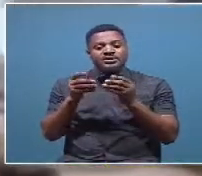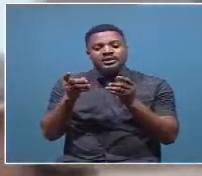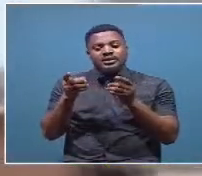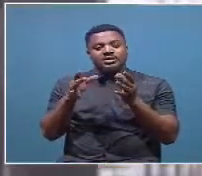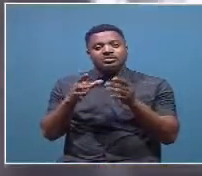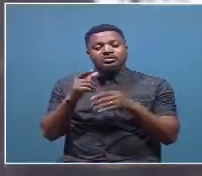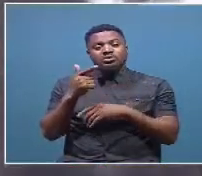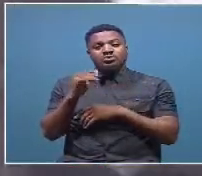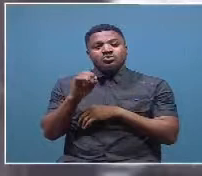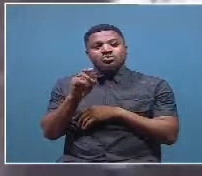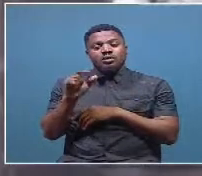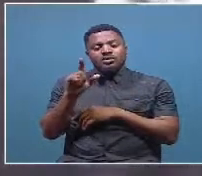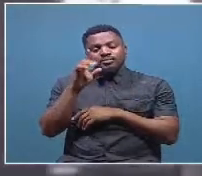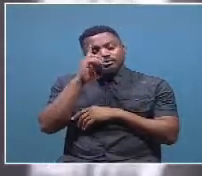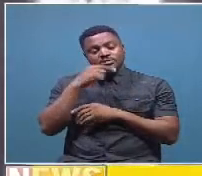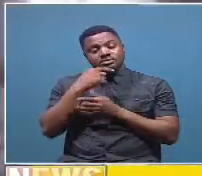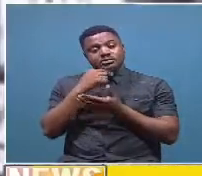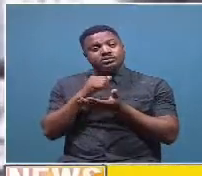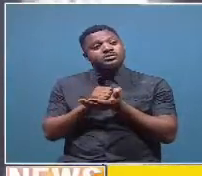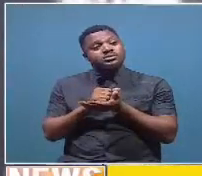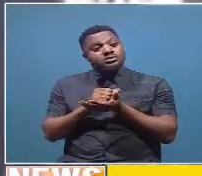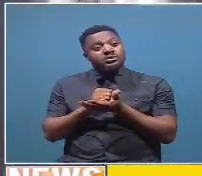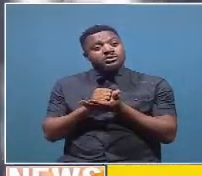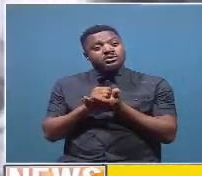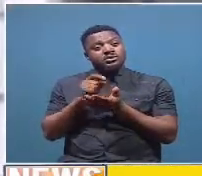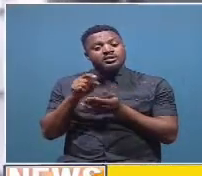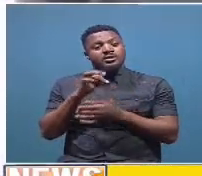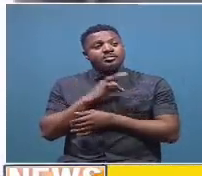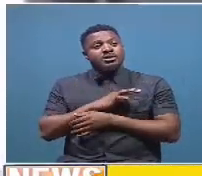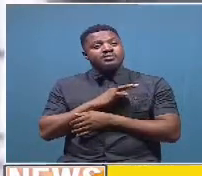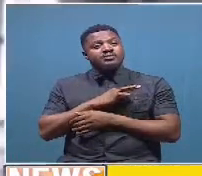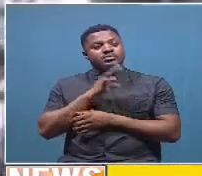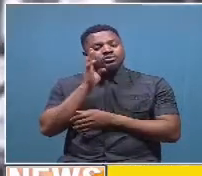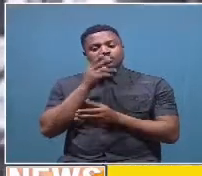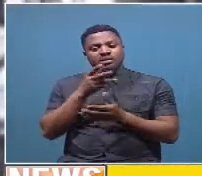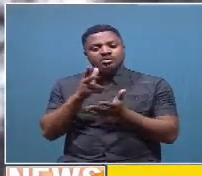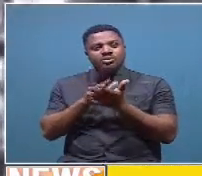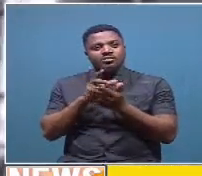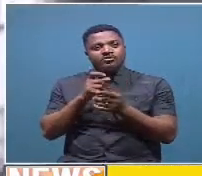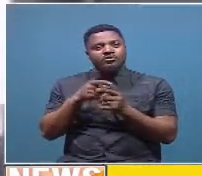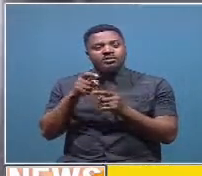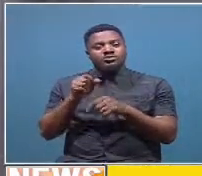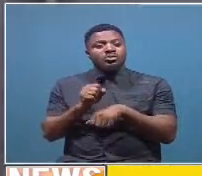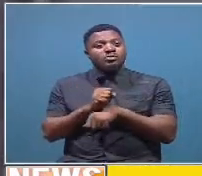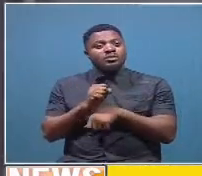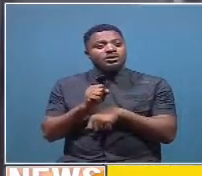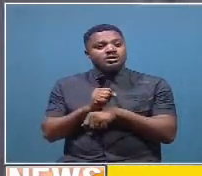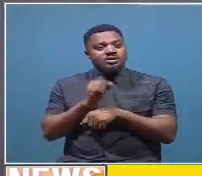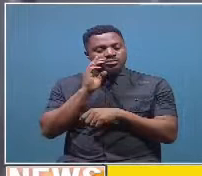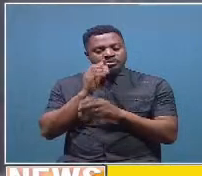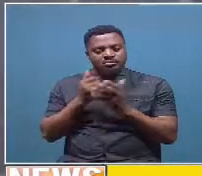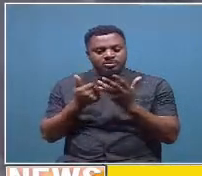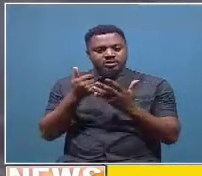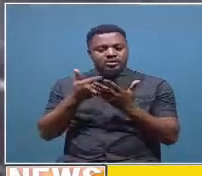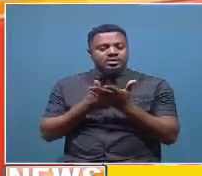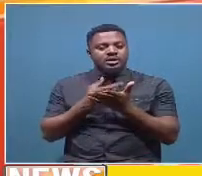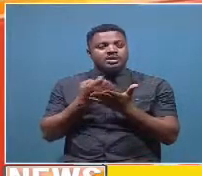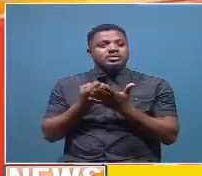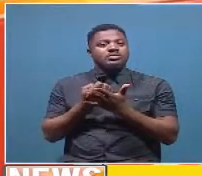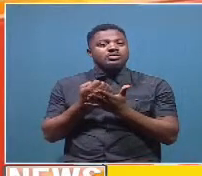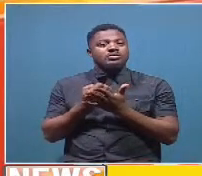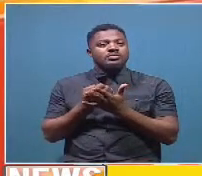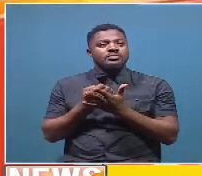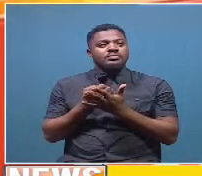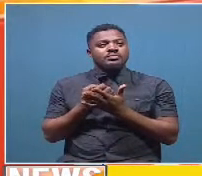director of GOIL, Mr. Kwame Osei-Prempeh, said the benefits to be accrued from its operations will boost Ghana's economy.